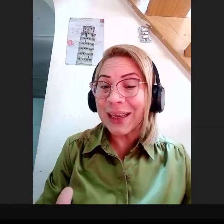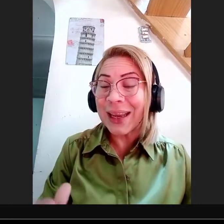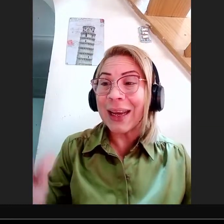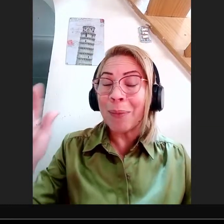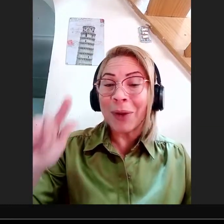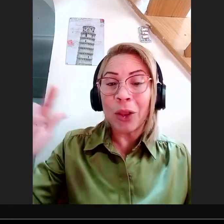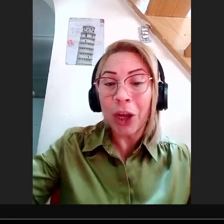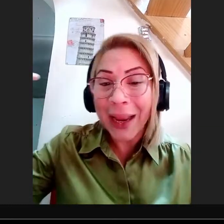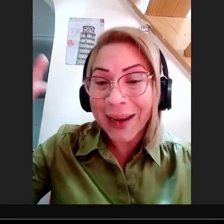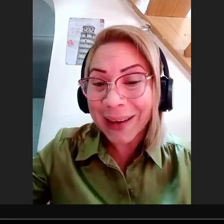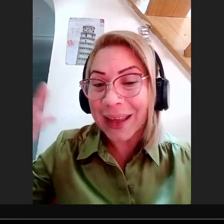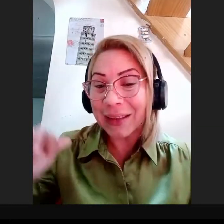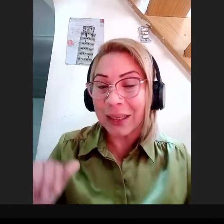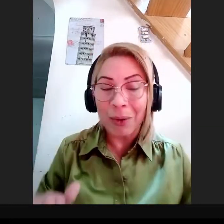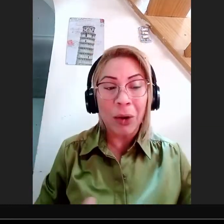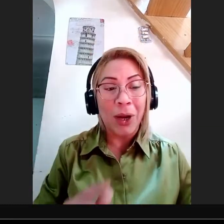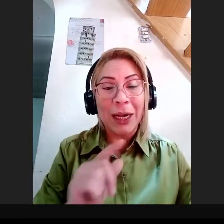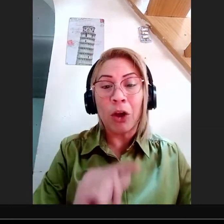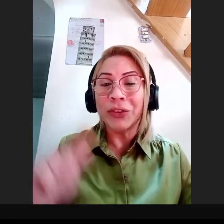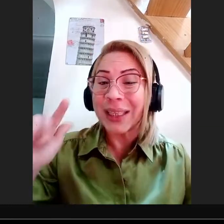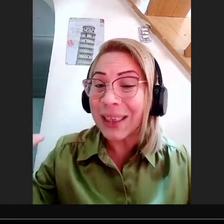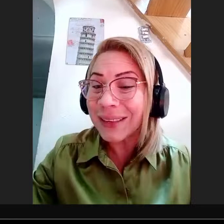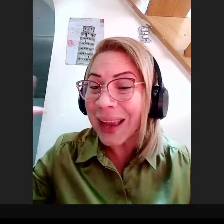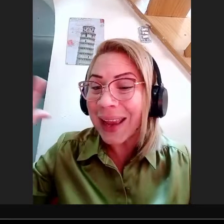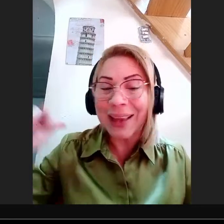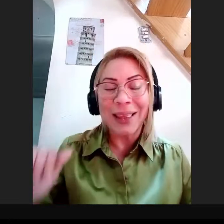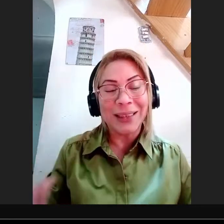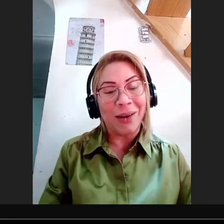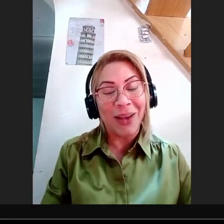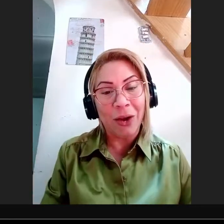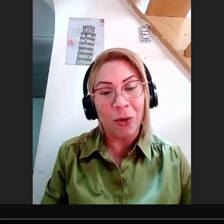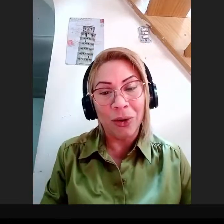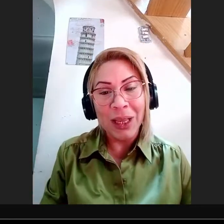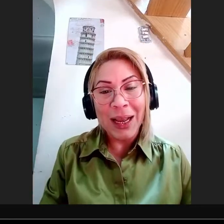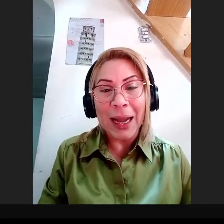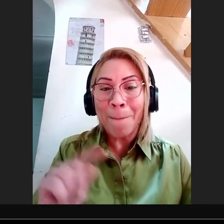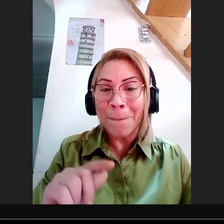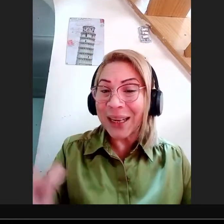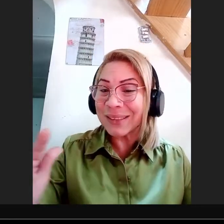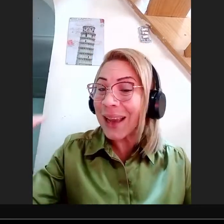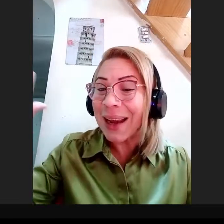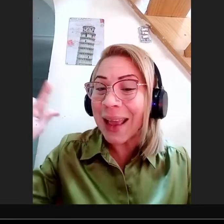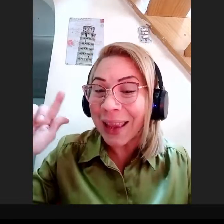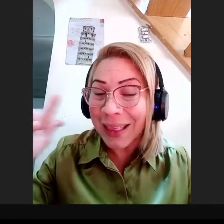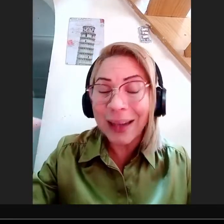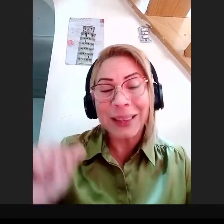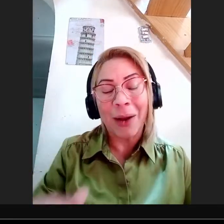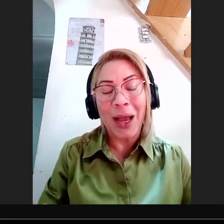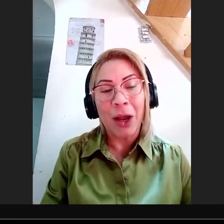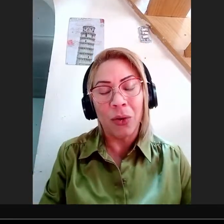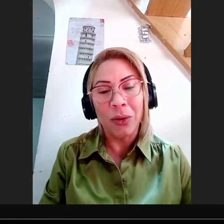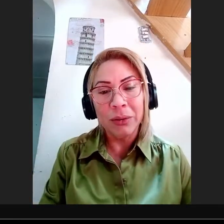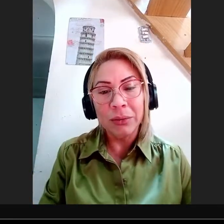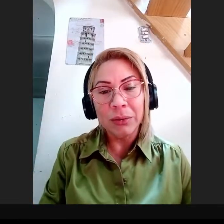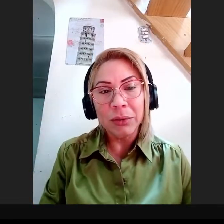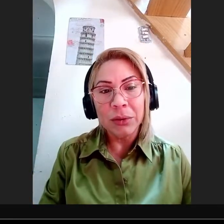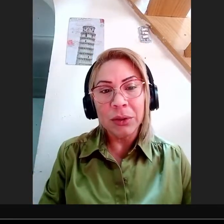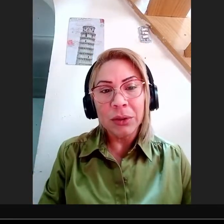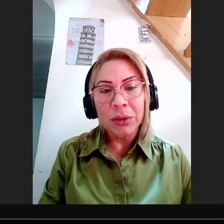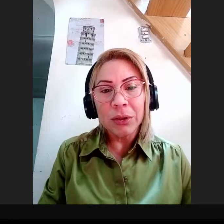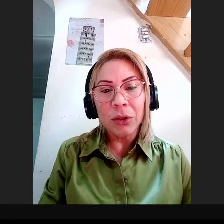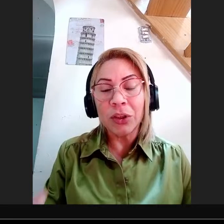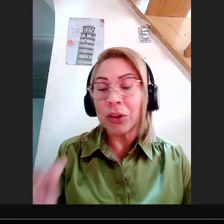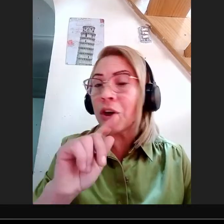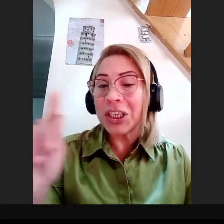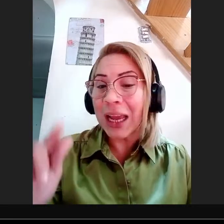and have replaced for me. However, they don't understand that the employer is the one who offers the jobs. The contractor is the one